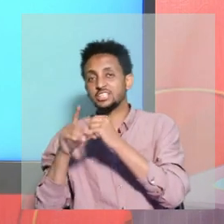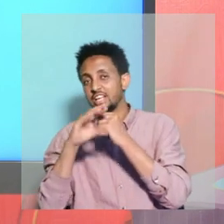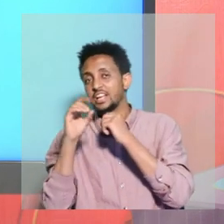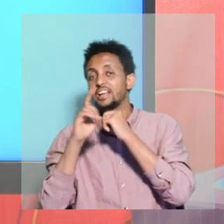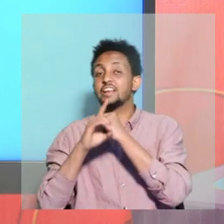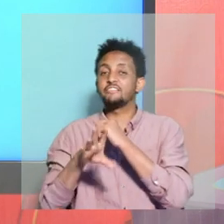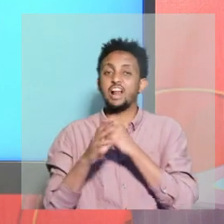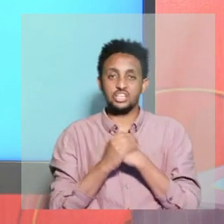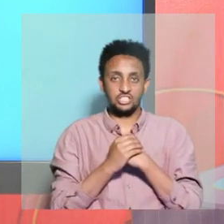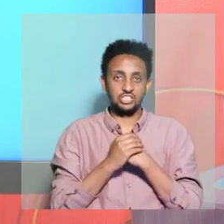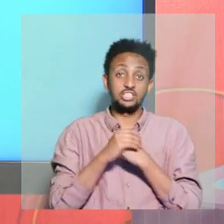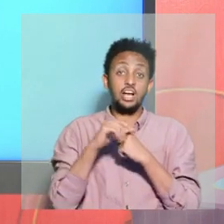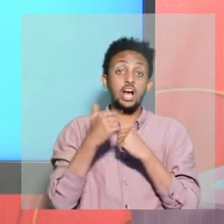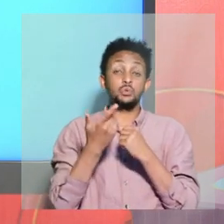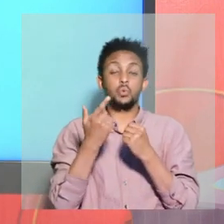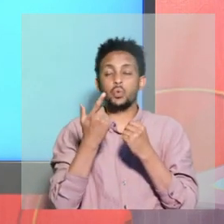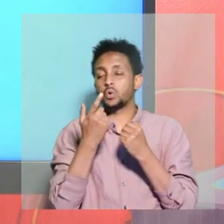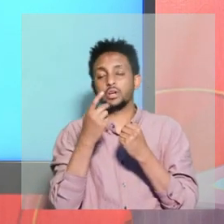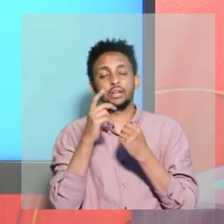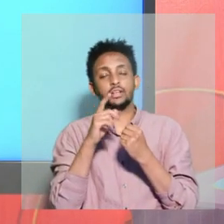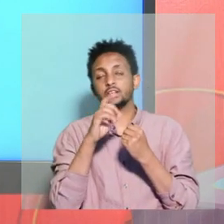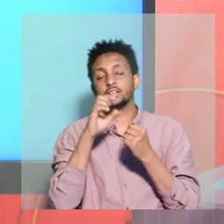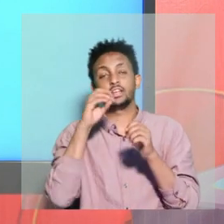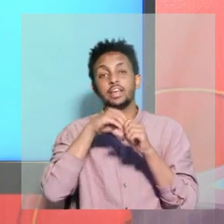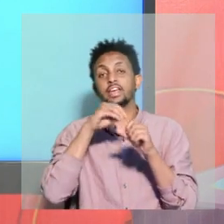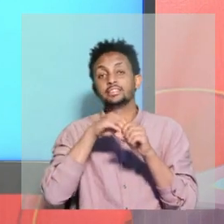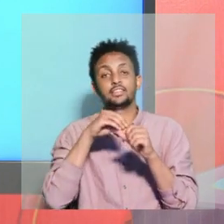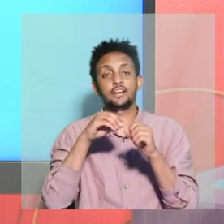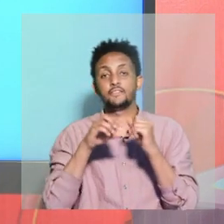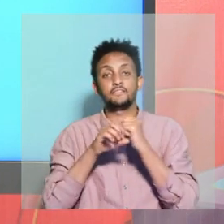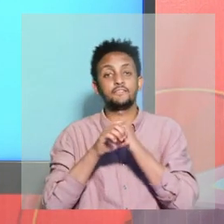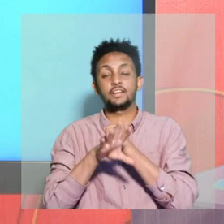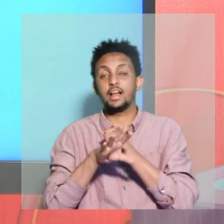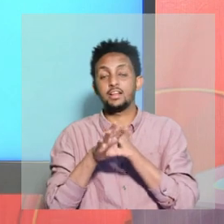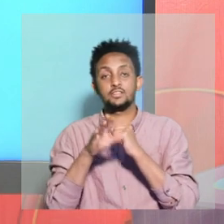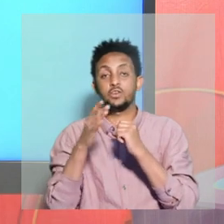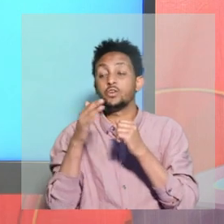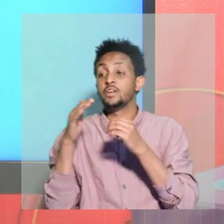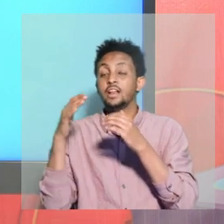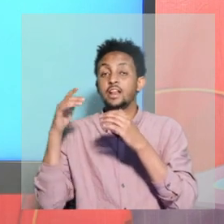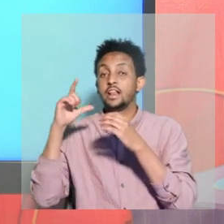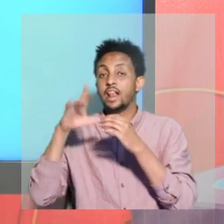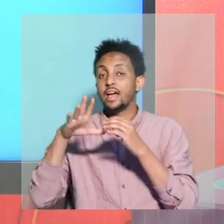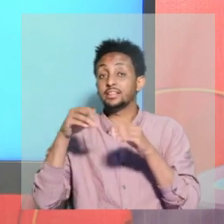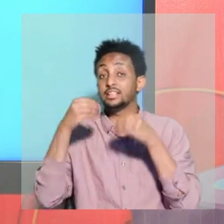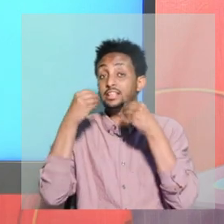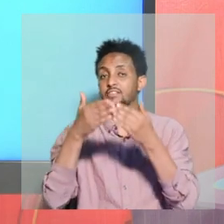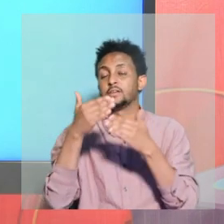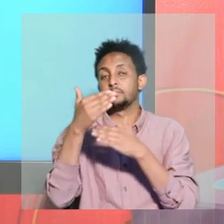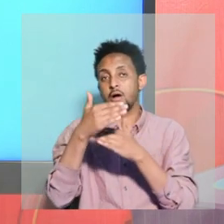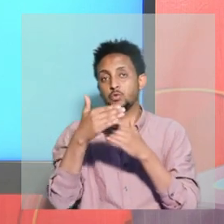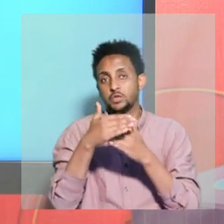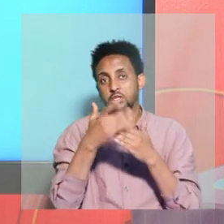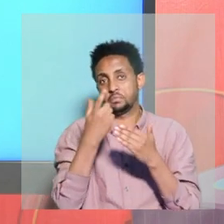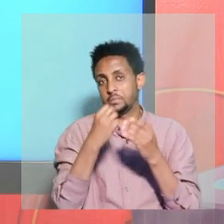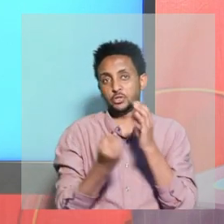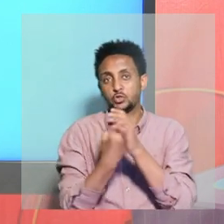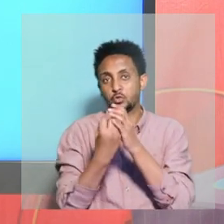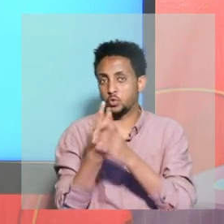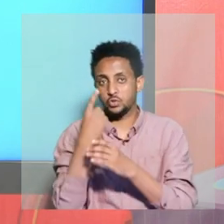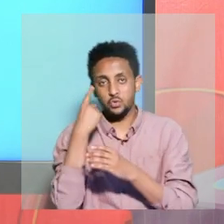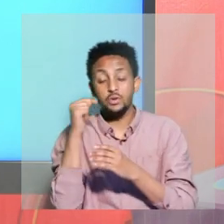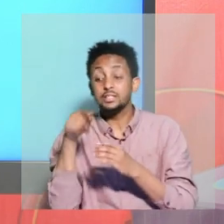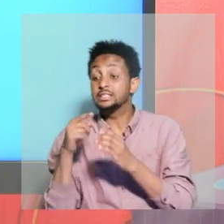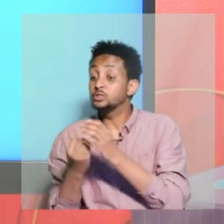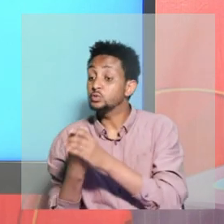diffraction, as well as interference. So reflection means the rebouncing of light from a given boundary. There might be a source. From